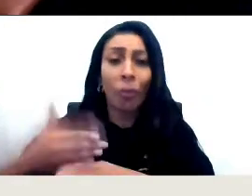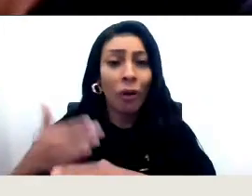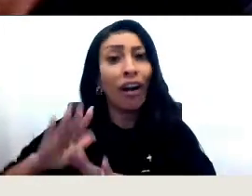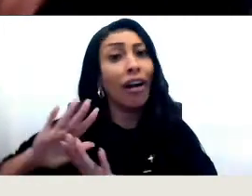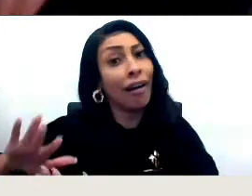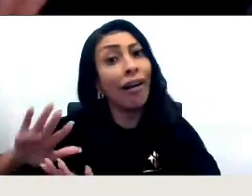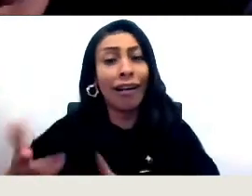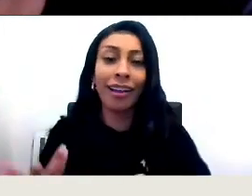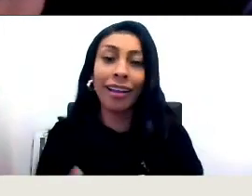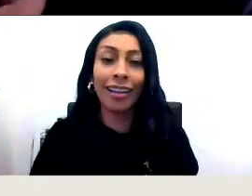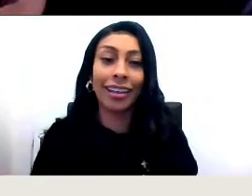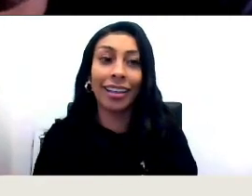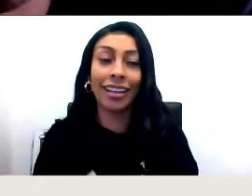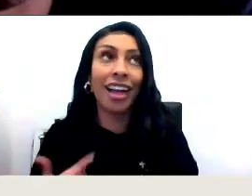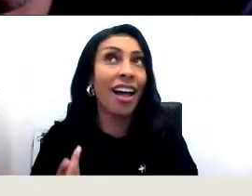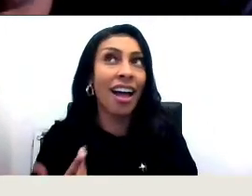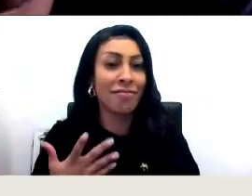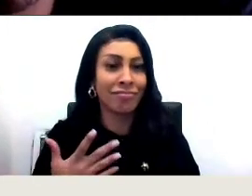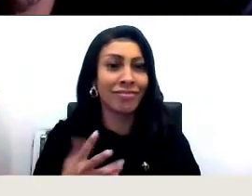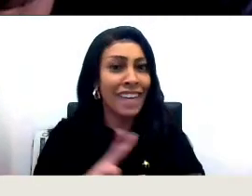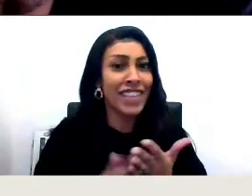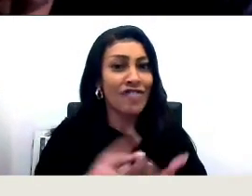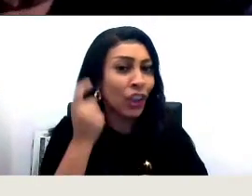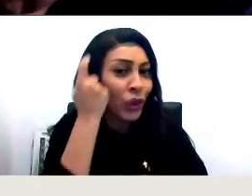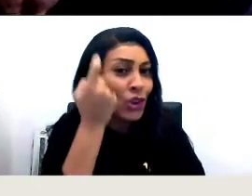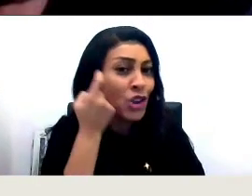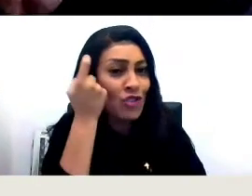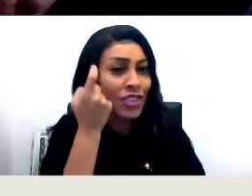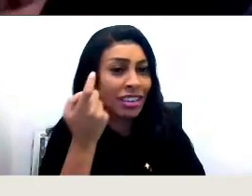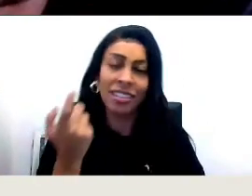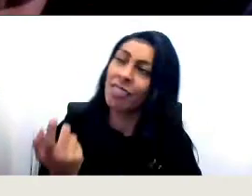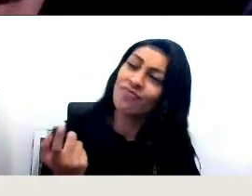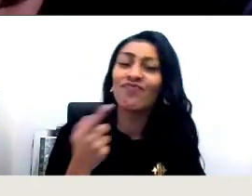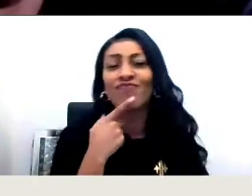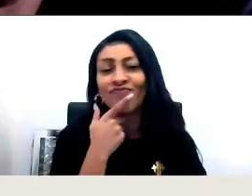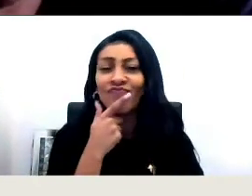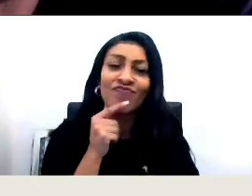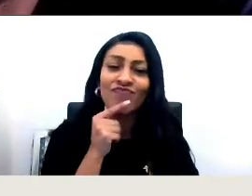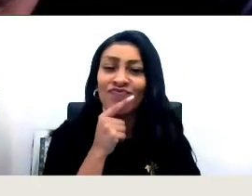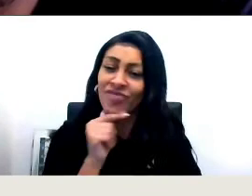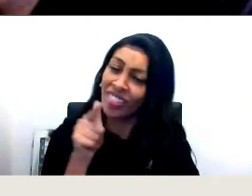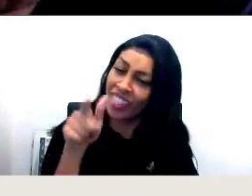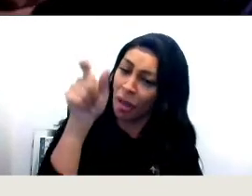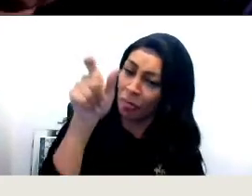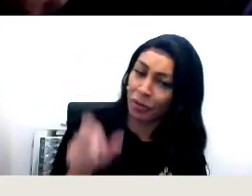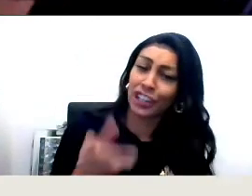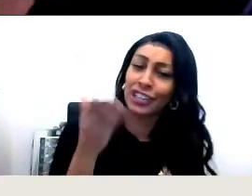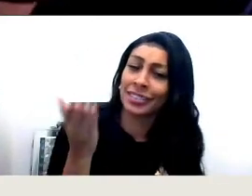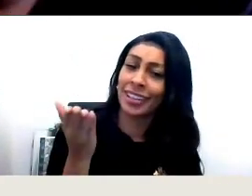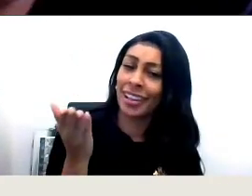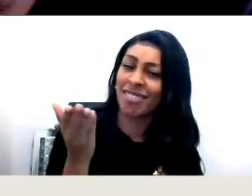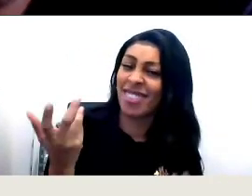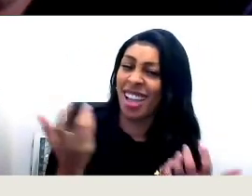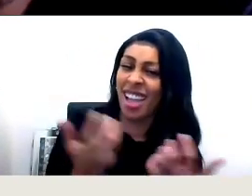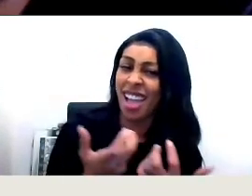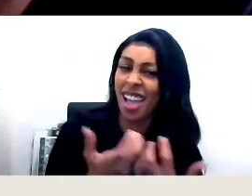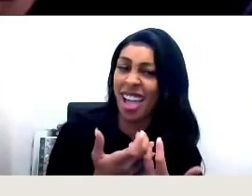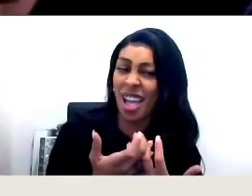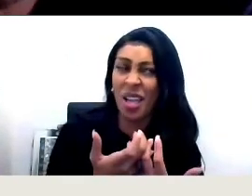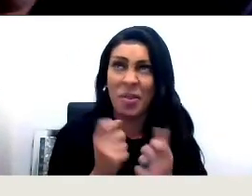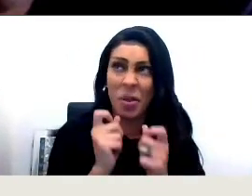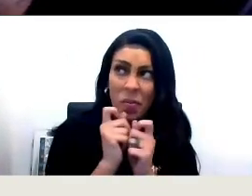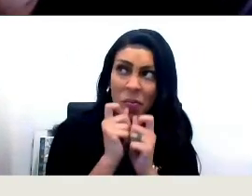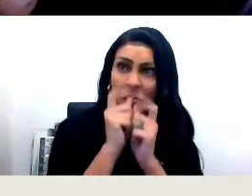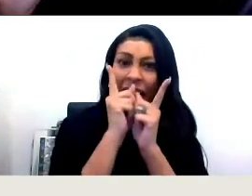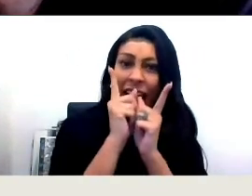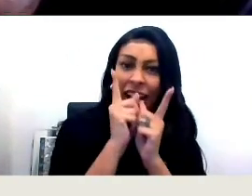the production. So I was very curious in terms of, I'm curious about that person in terms of, you know, how, when they wake